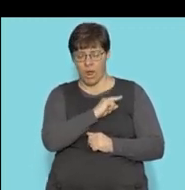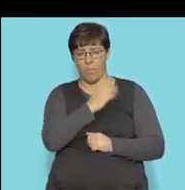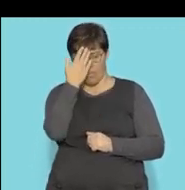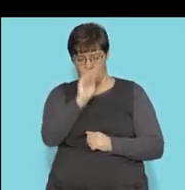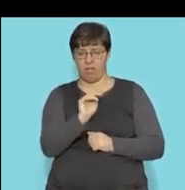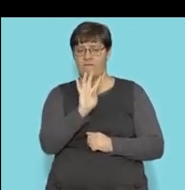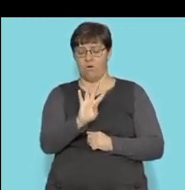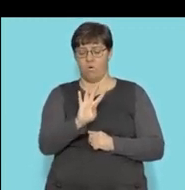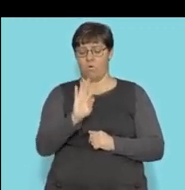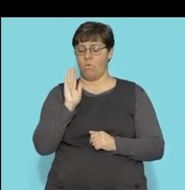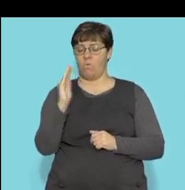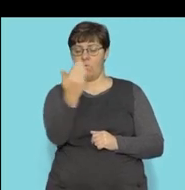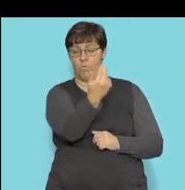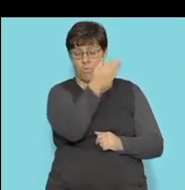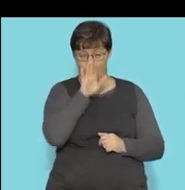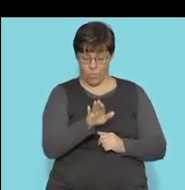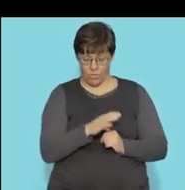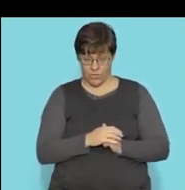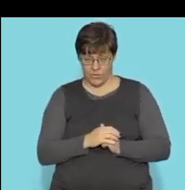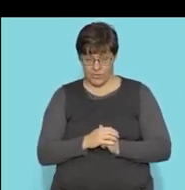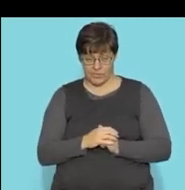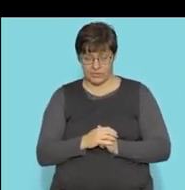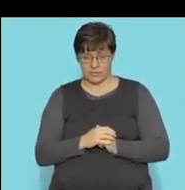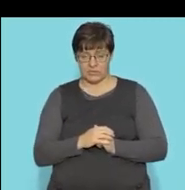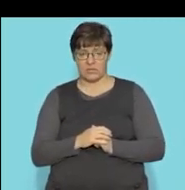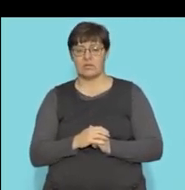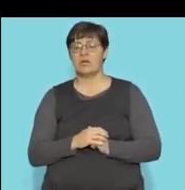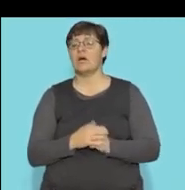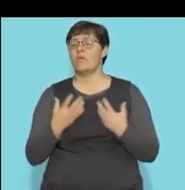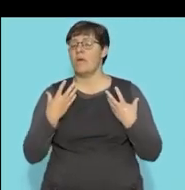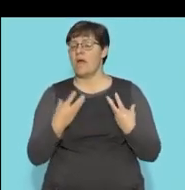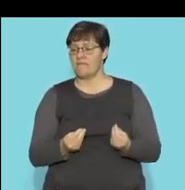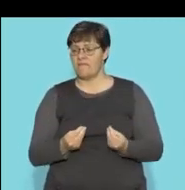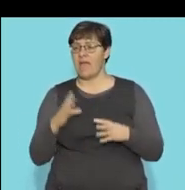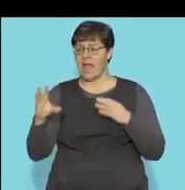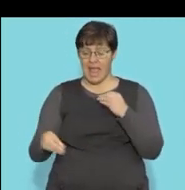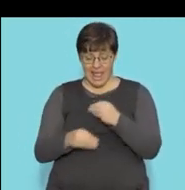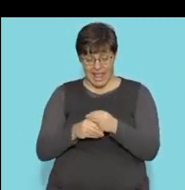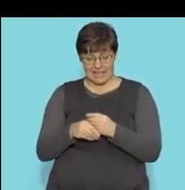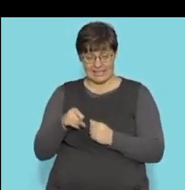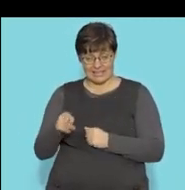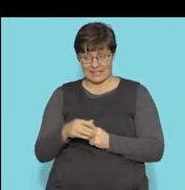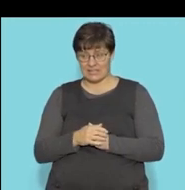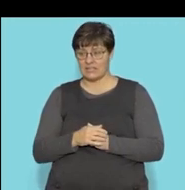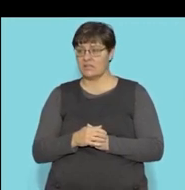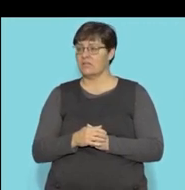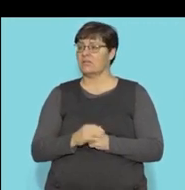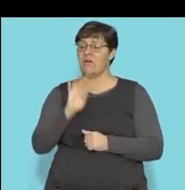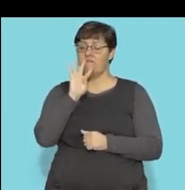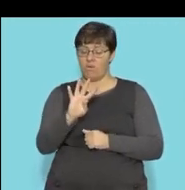Because we know we've got 4 triangles that make up the surface area, and then this is going to be added